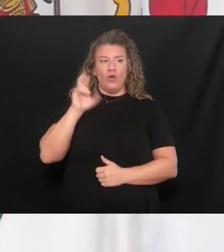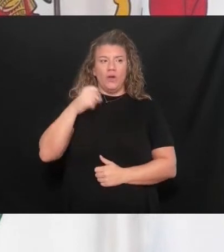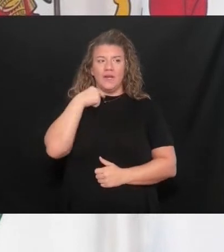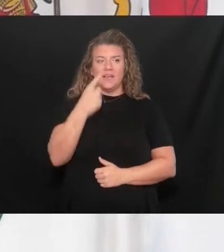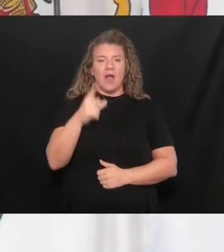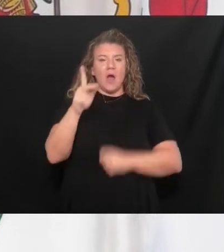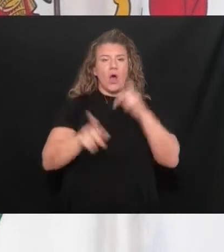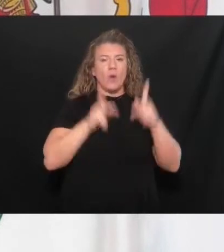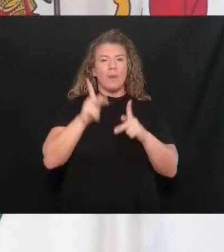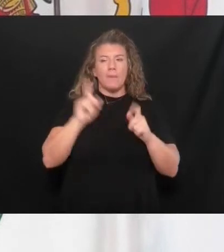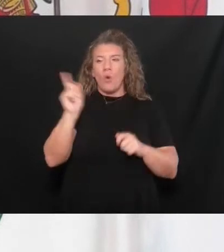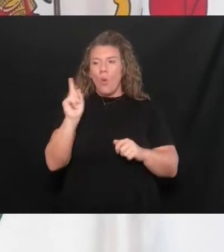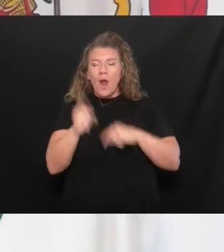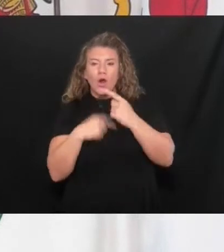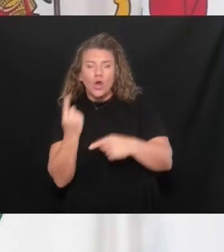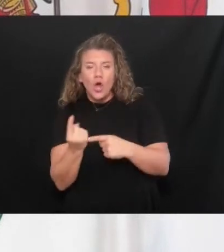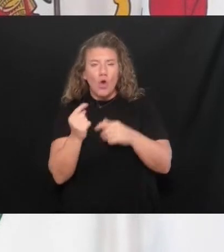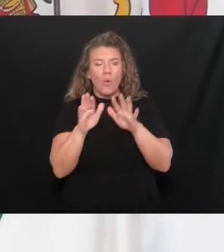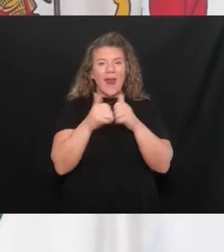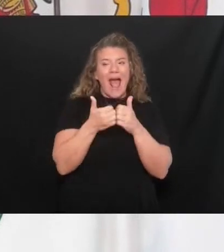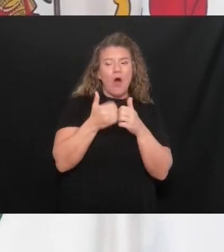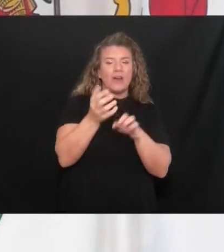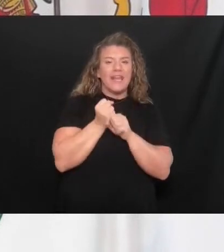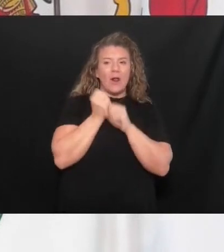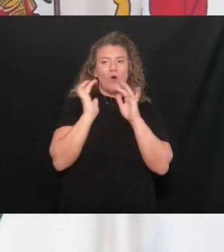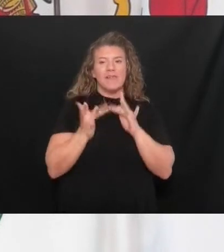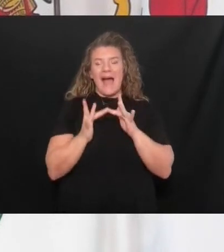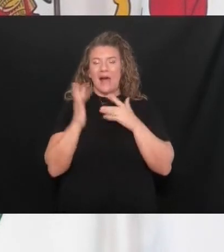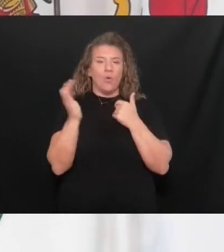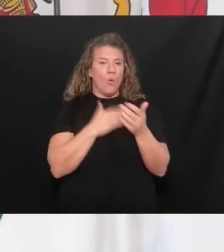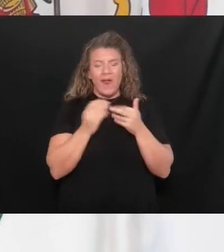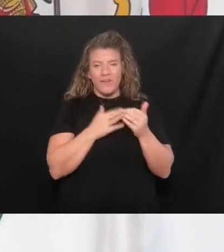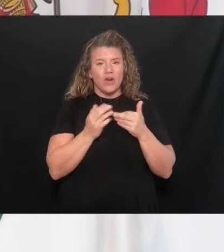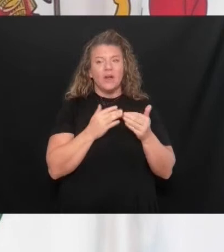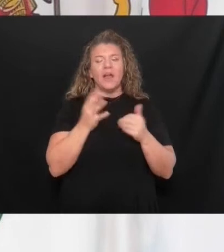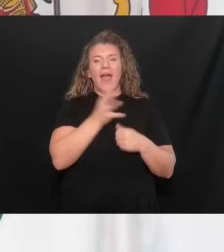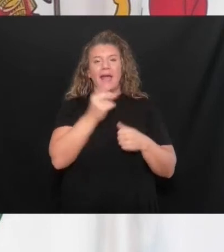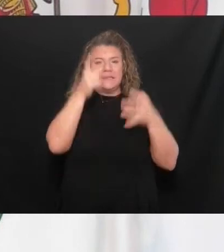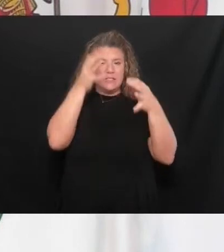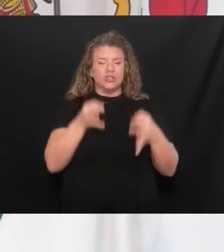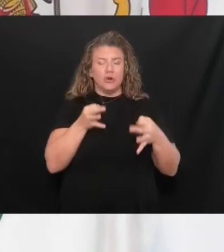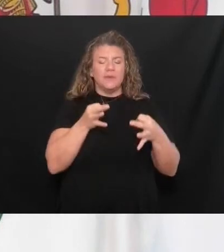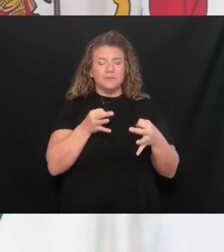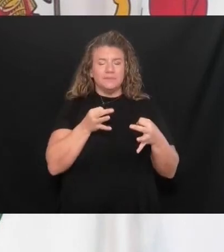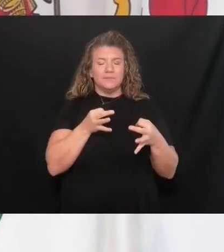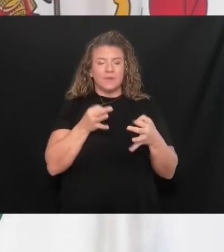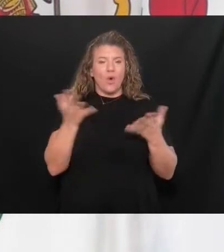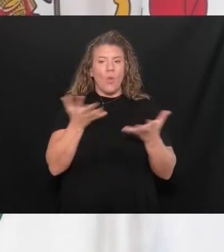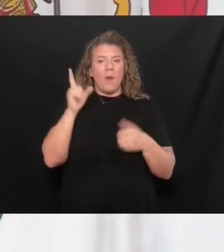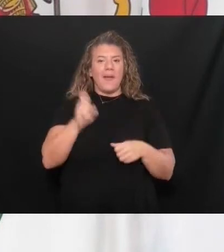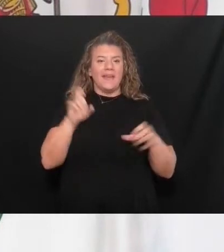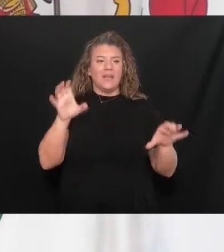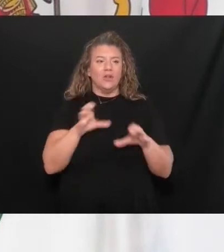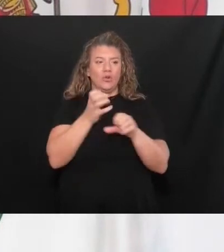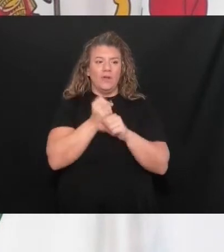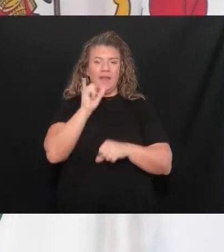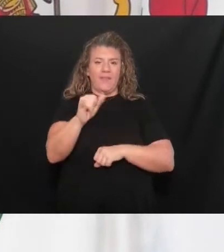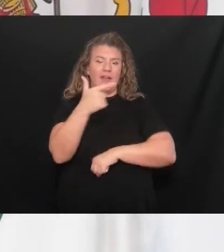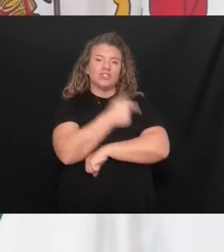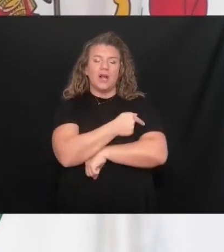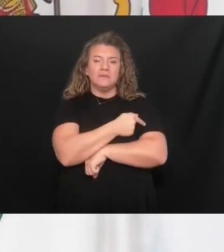and how to get online or whatever, and determine what they need to do to get this